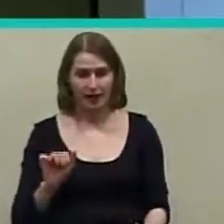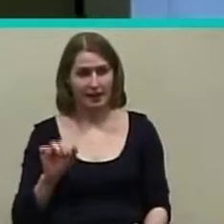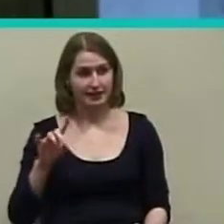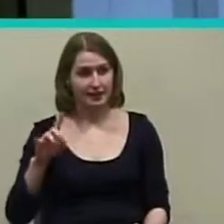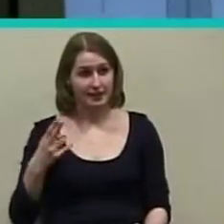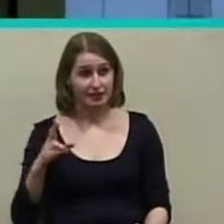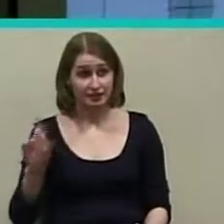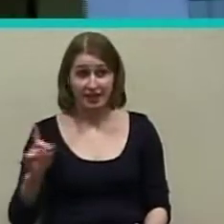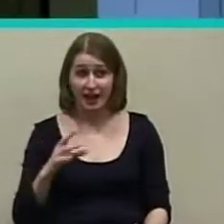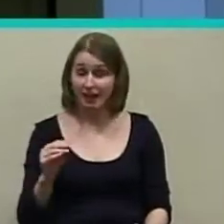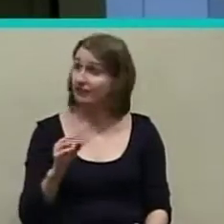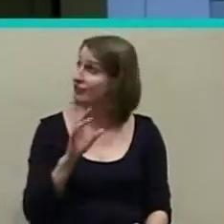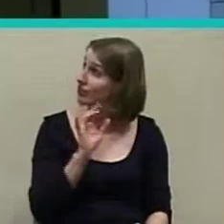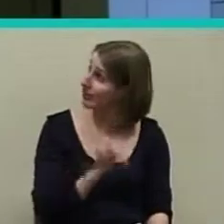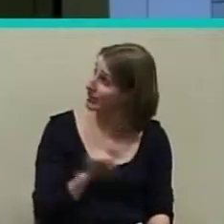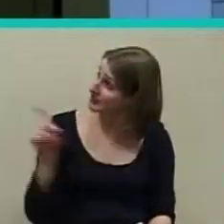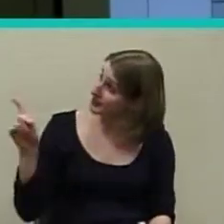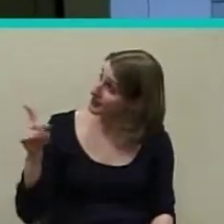cage.